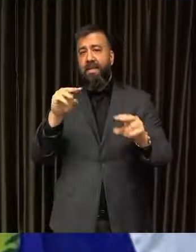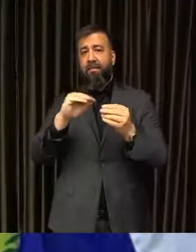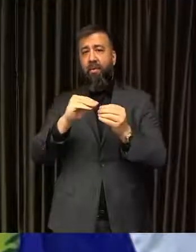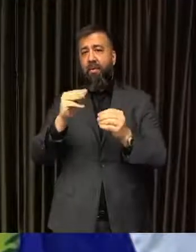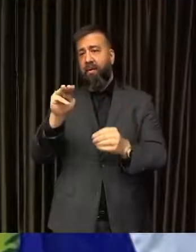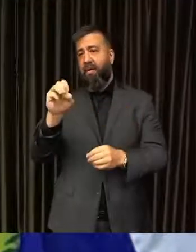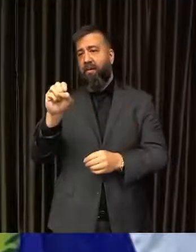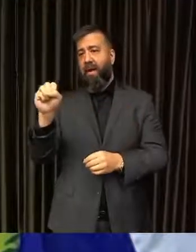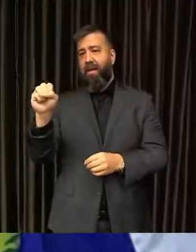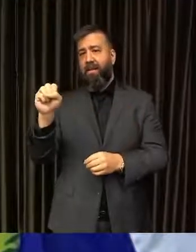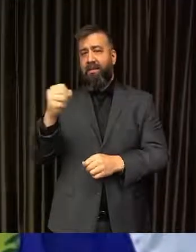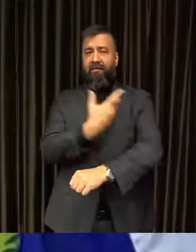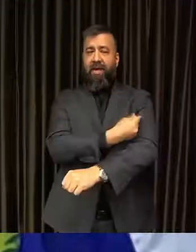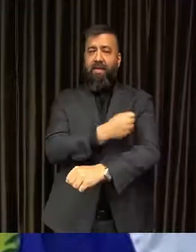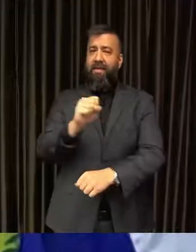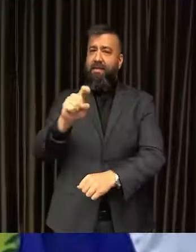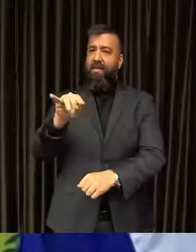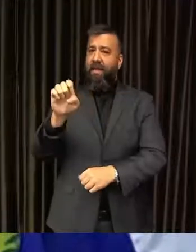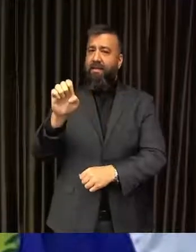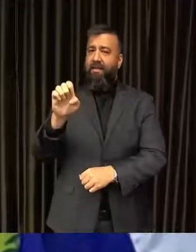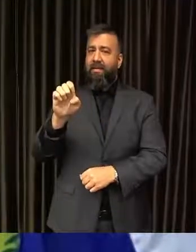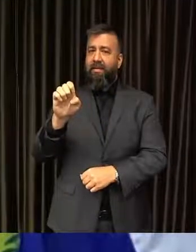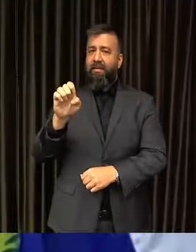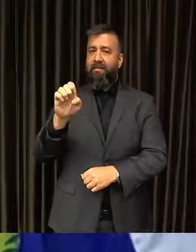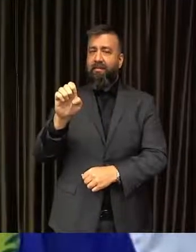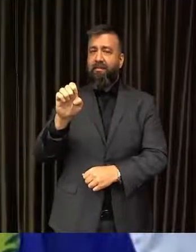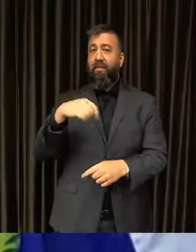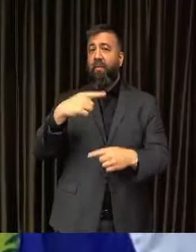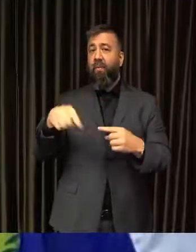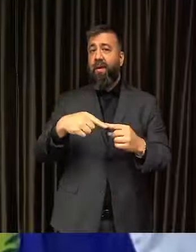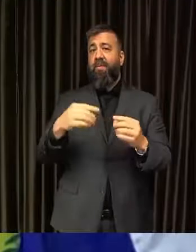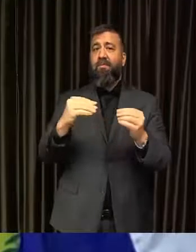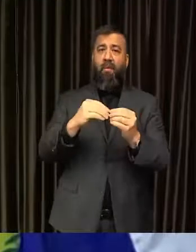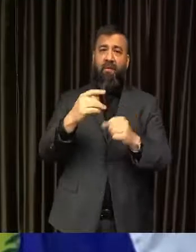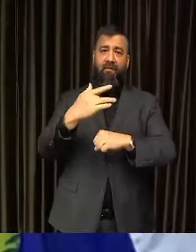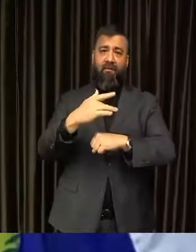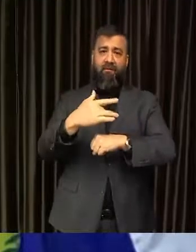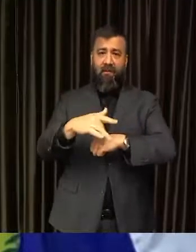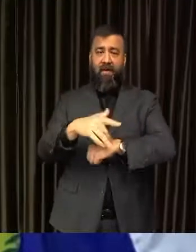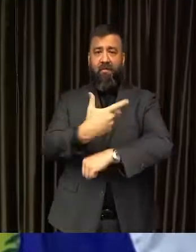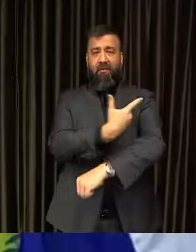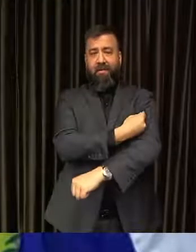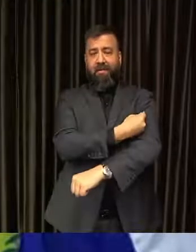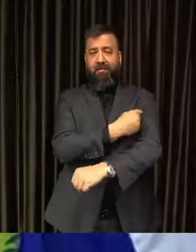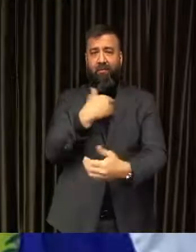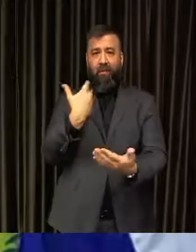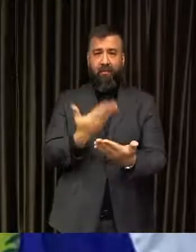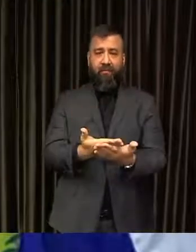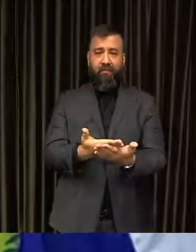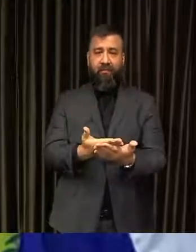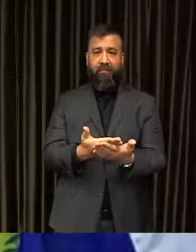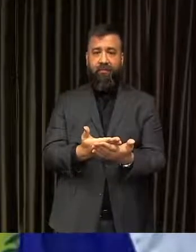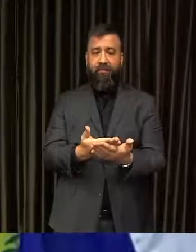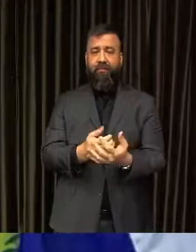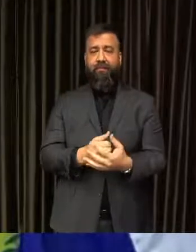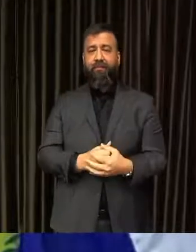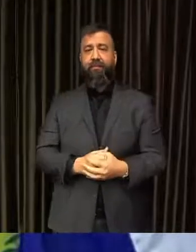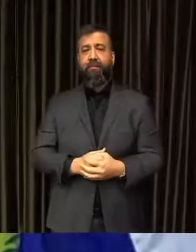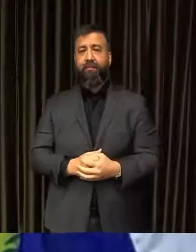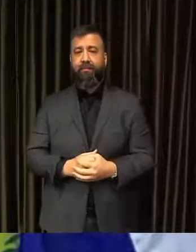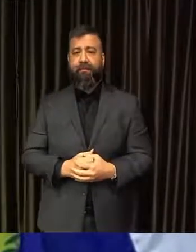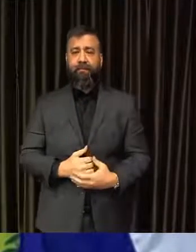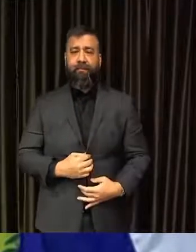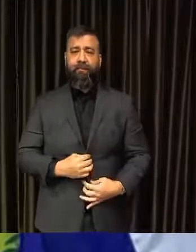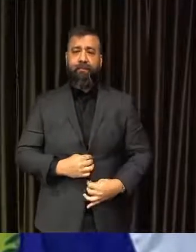mass vaccination sites as the vaccine becomes more available and as we're able to get vaccine here in St. Louis